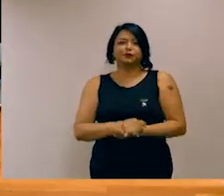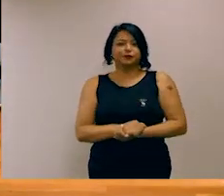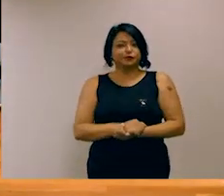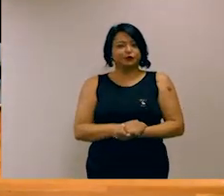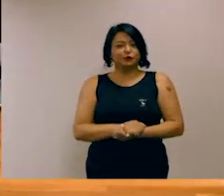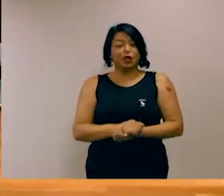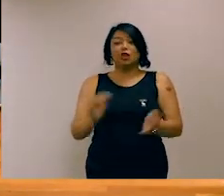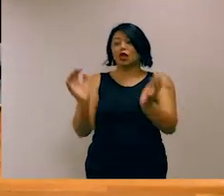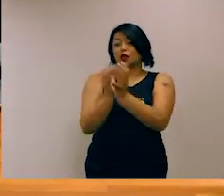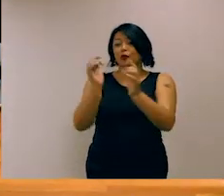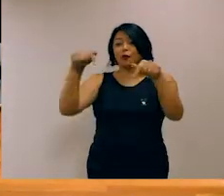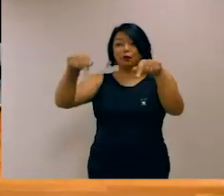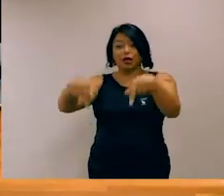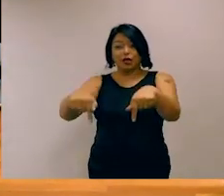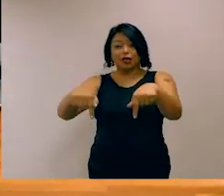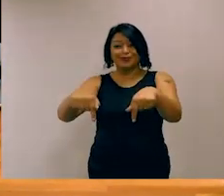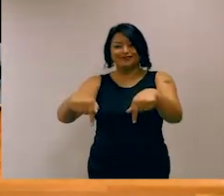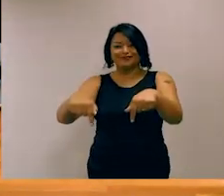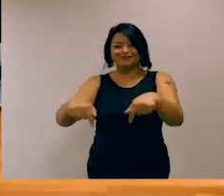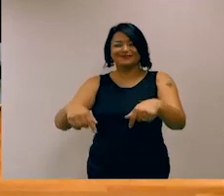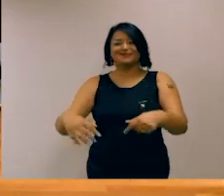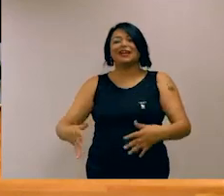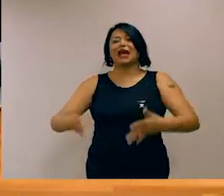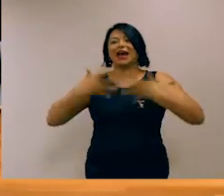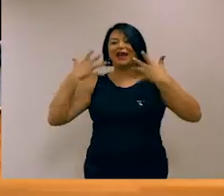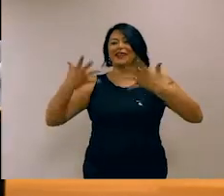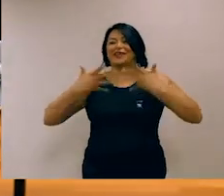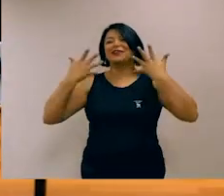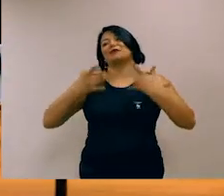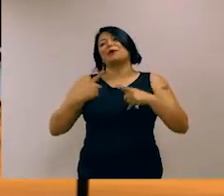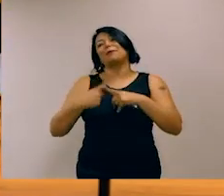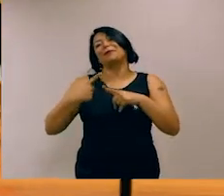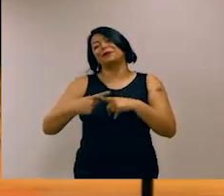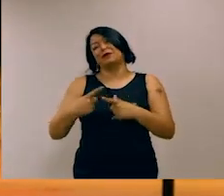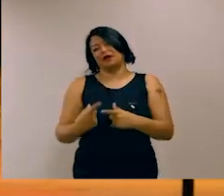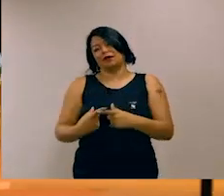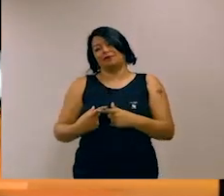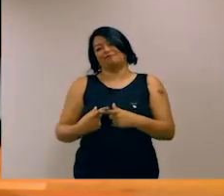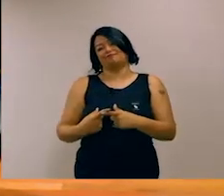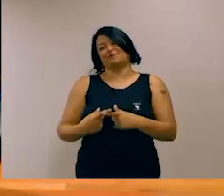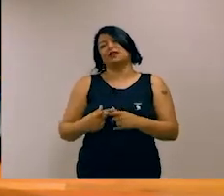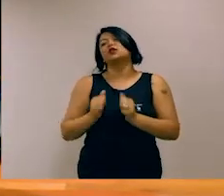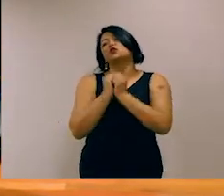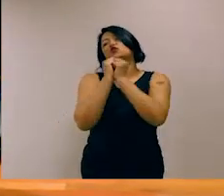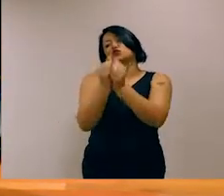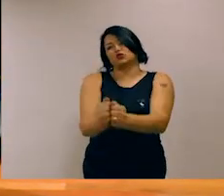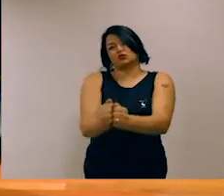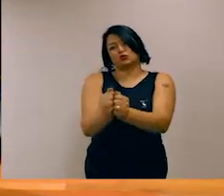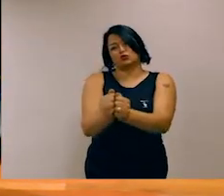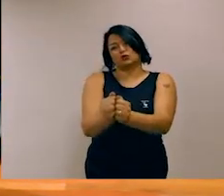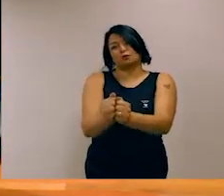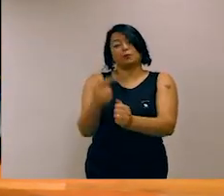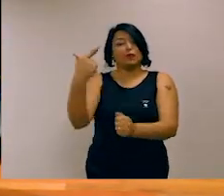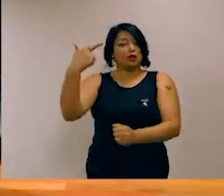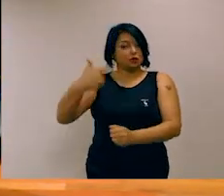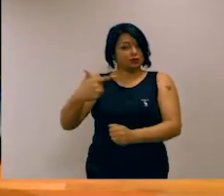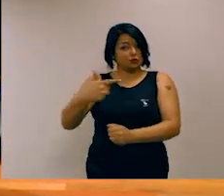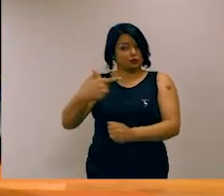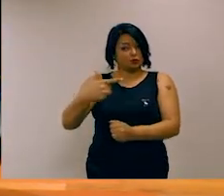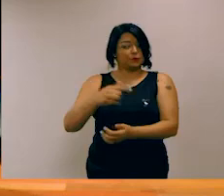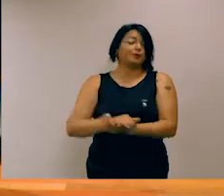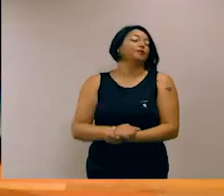And this group, it brings comfort for us because we are on the same boat.